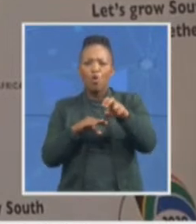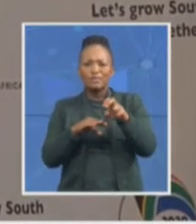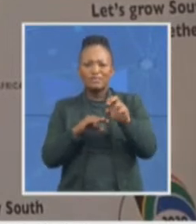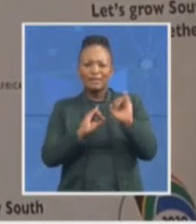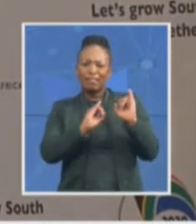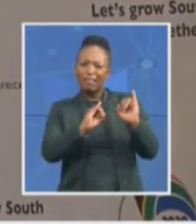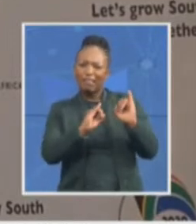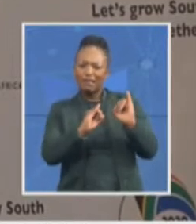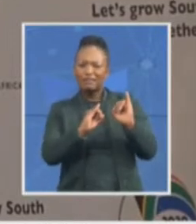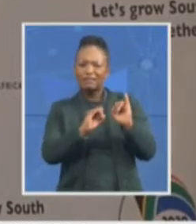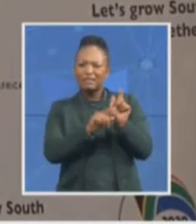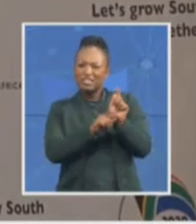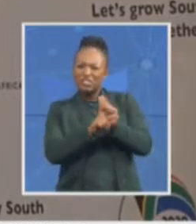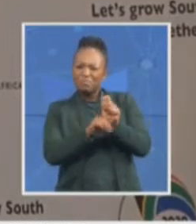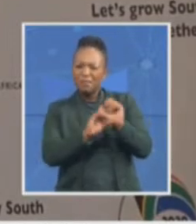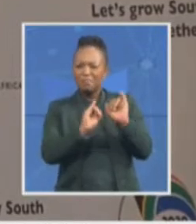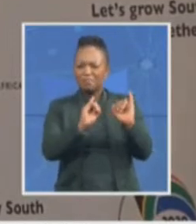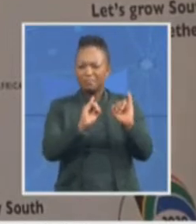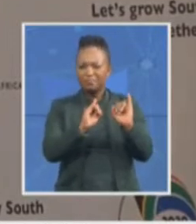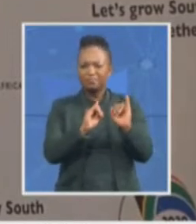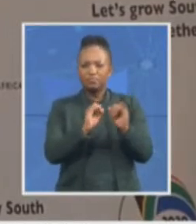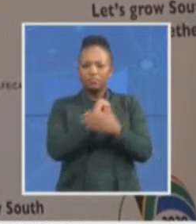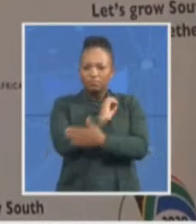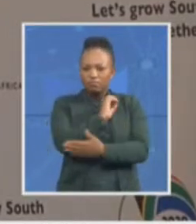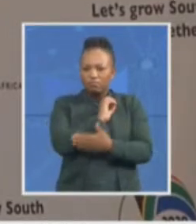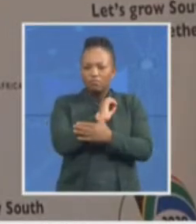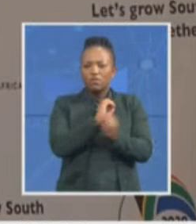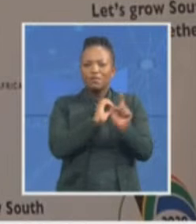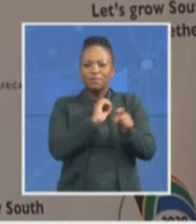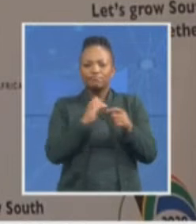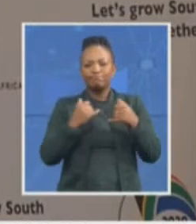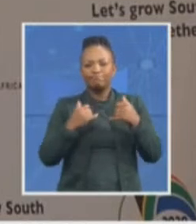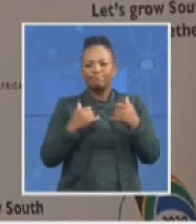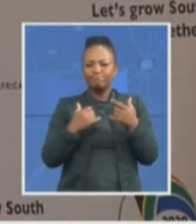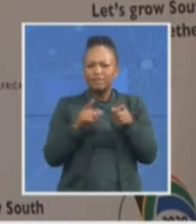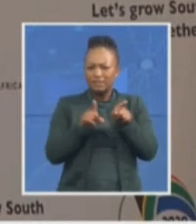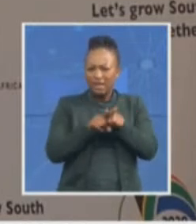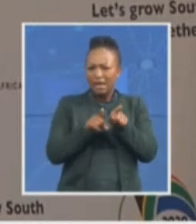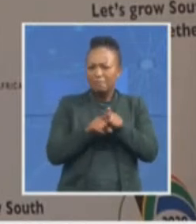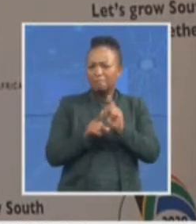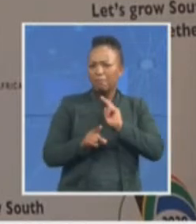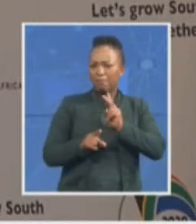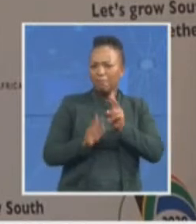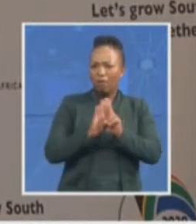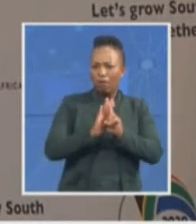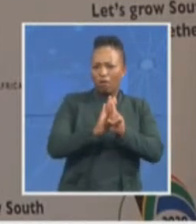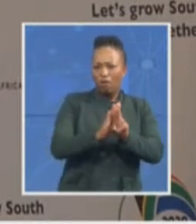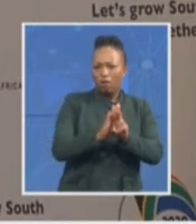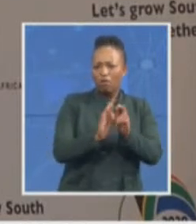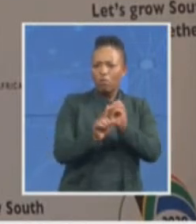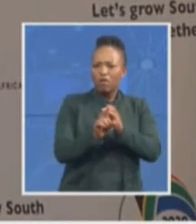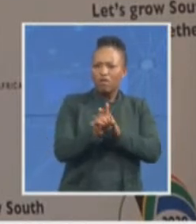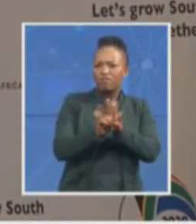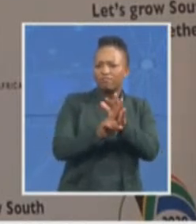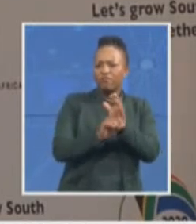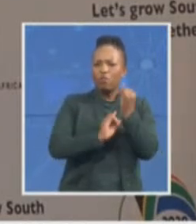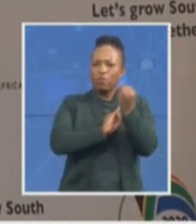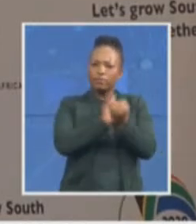must enjoy a greater share of voice and influence in institutions of global governance. South Africa,